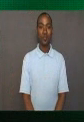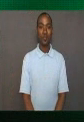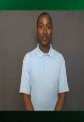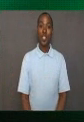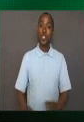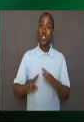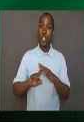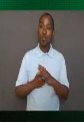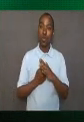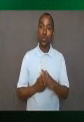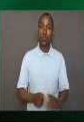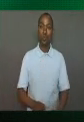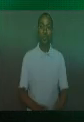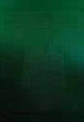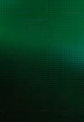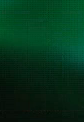Begin.